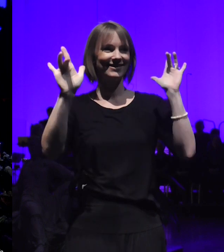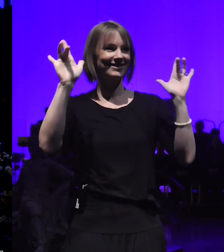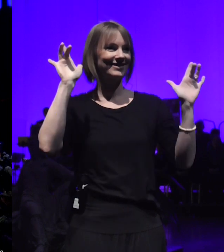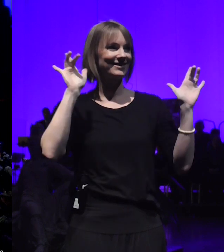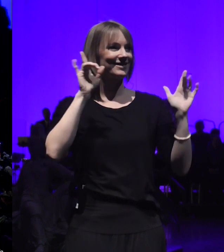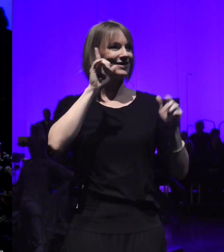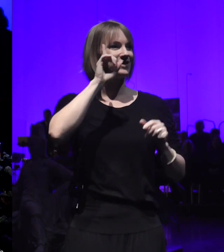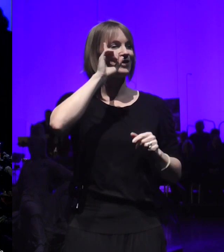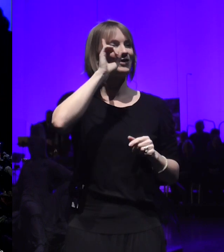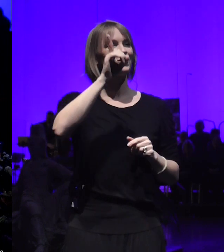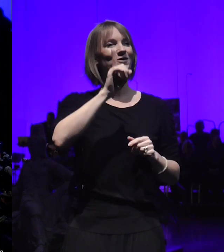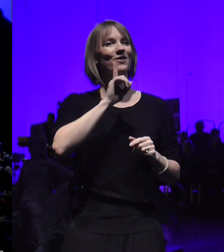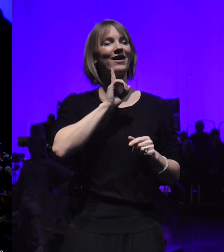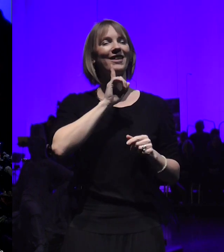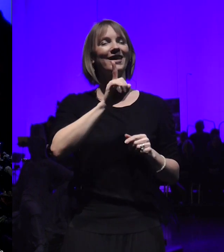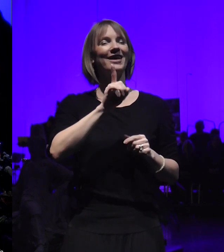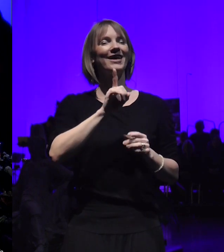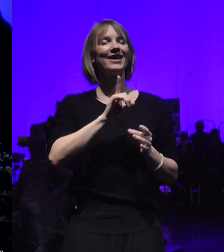face.